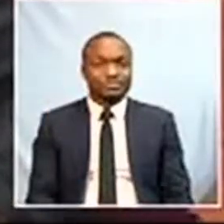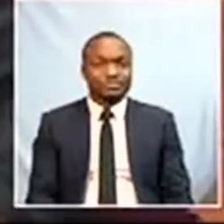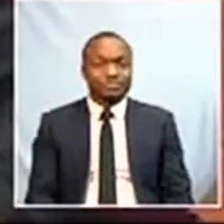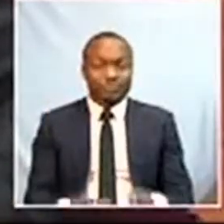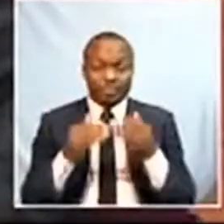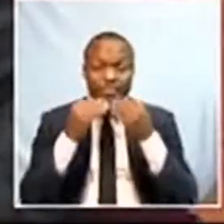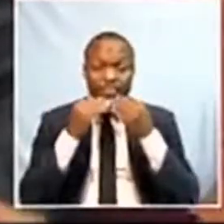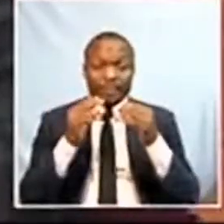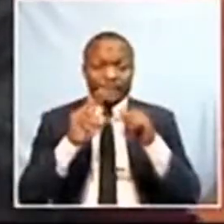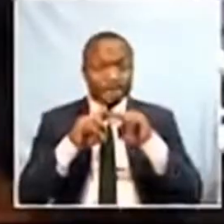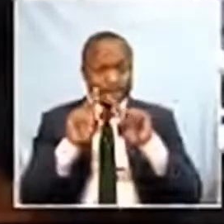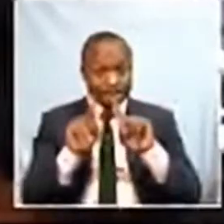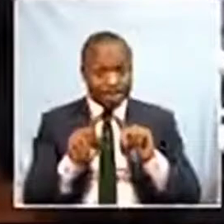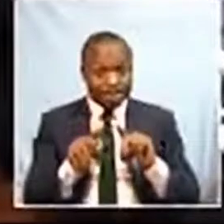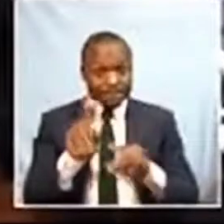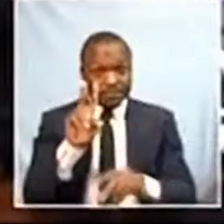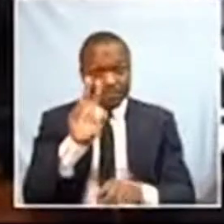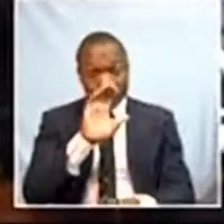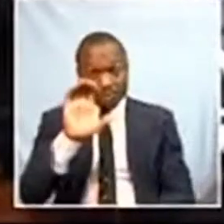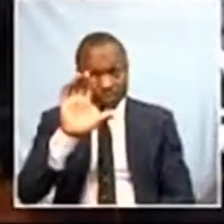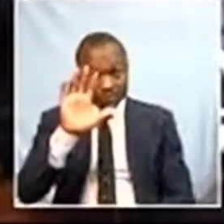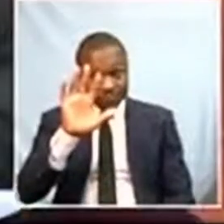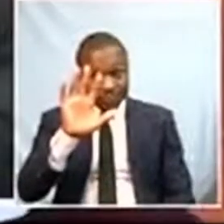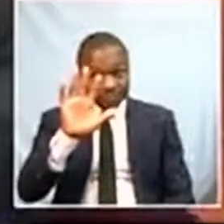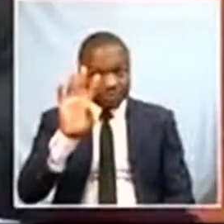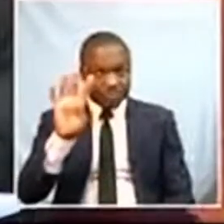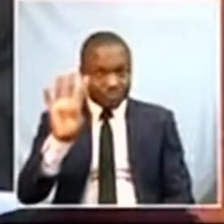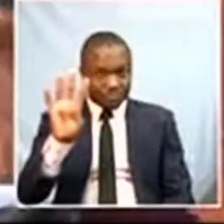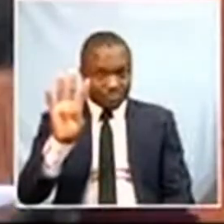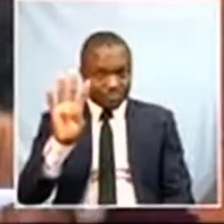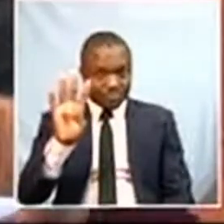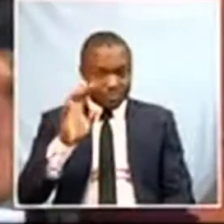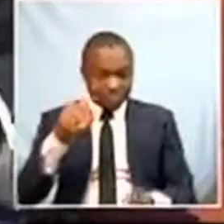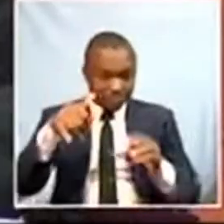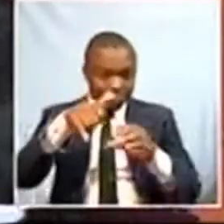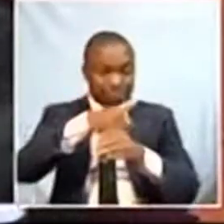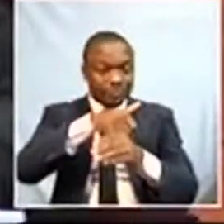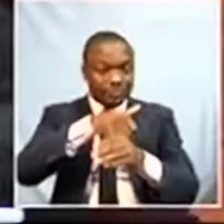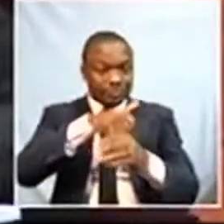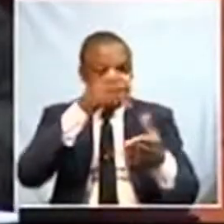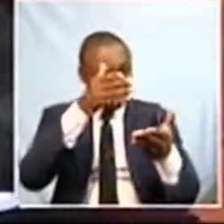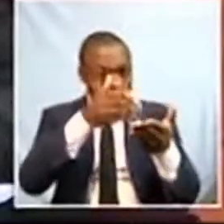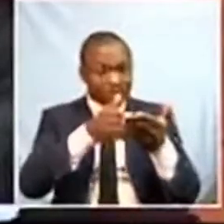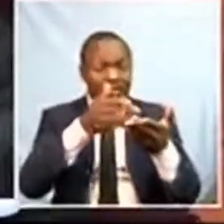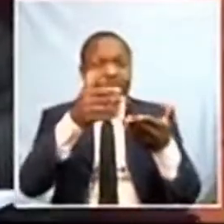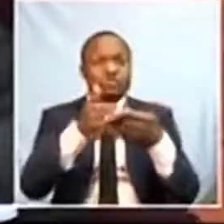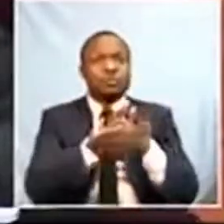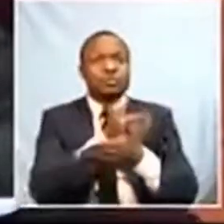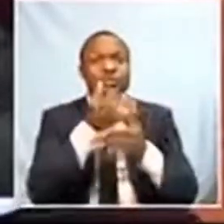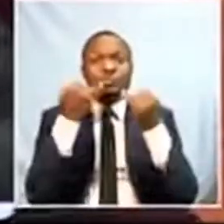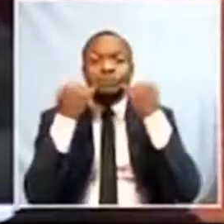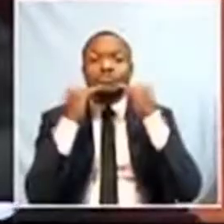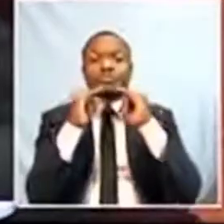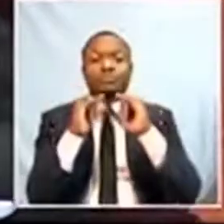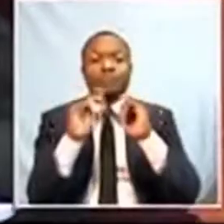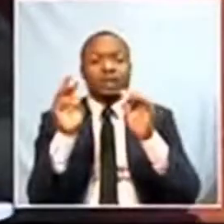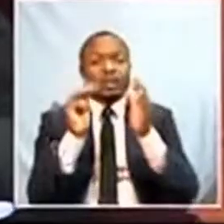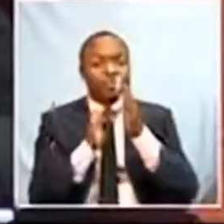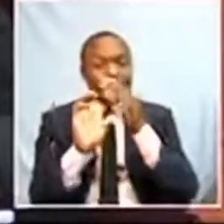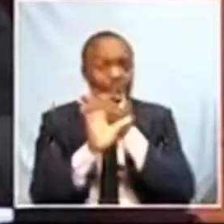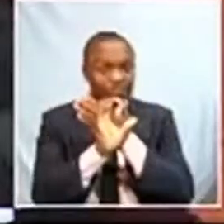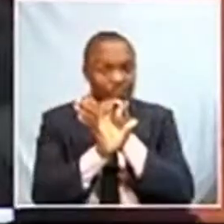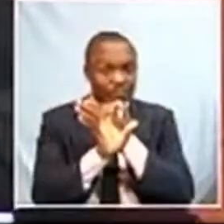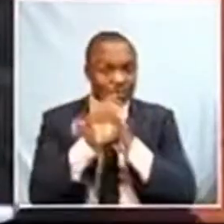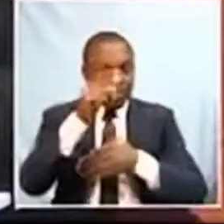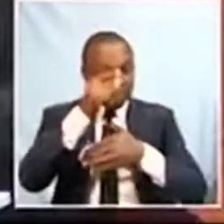Thank you, Chair. The 254 actually includes, this is the latest information as at March. It